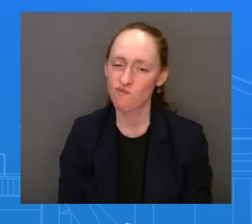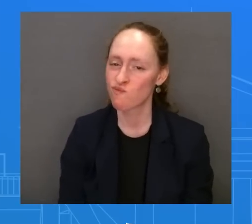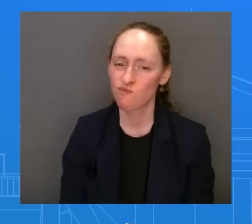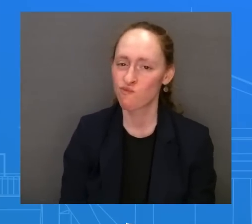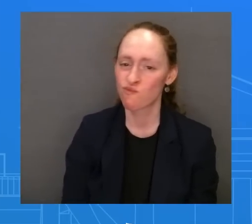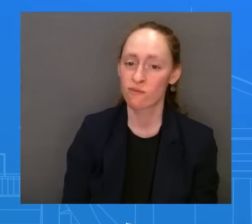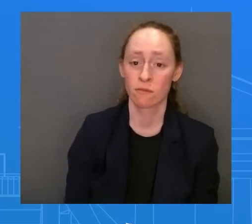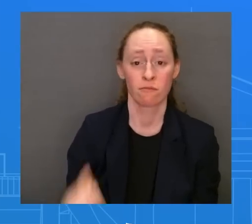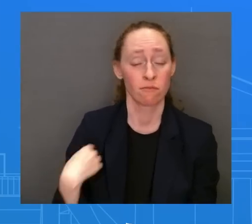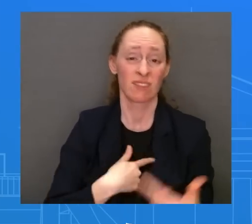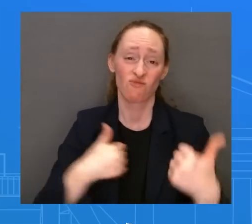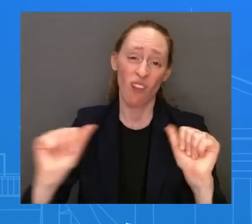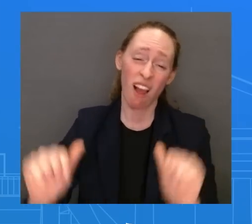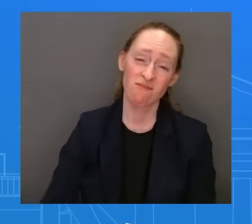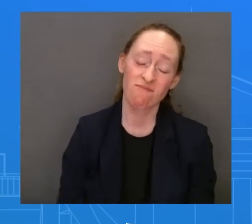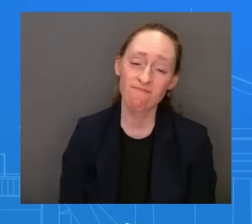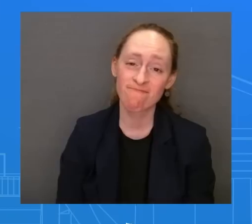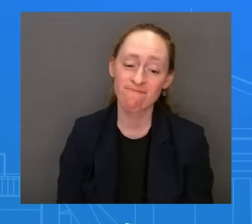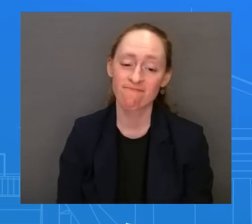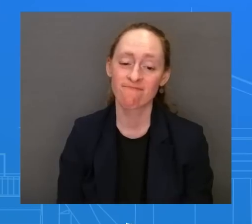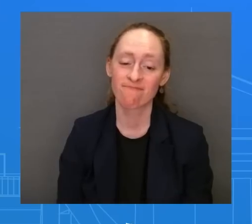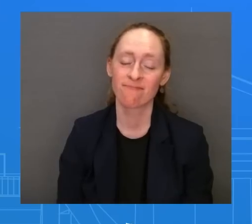John thank you for being here